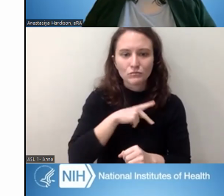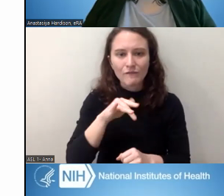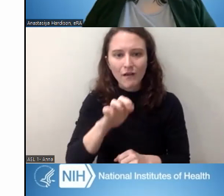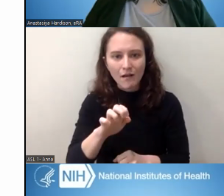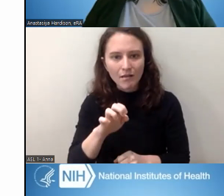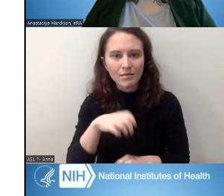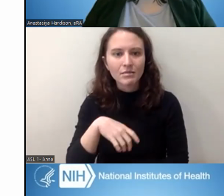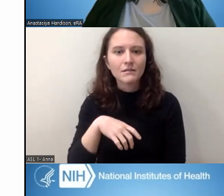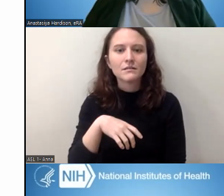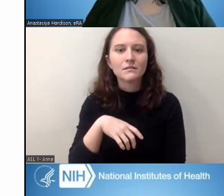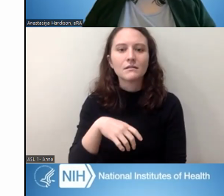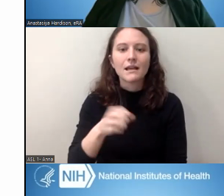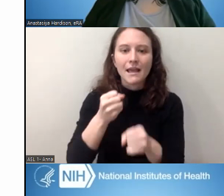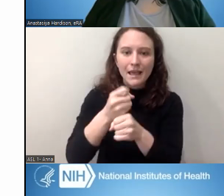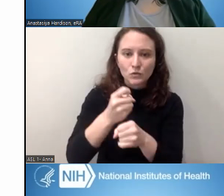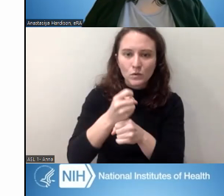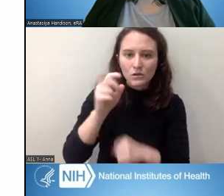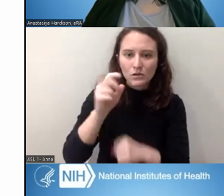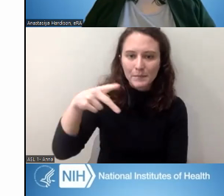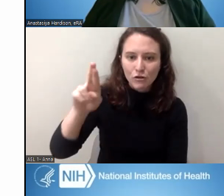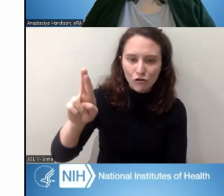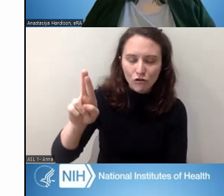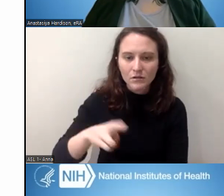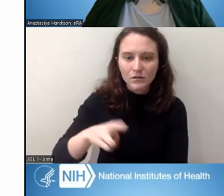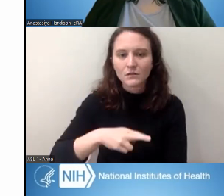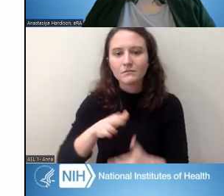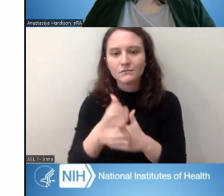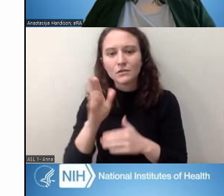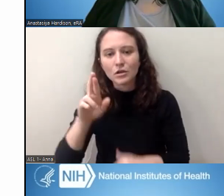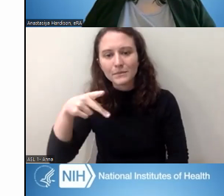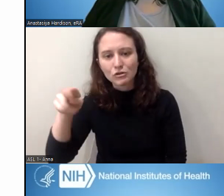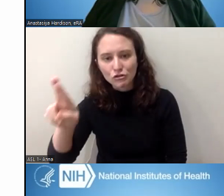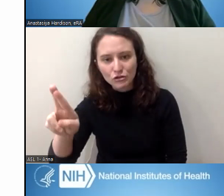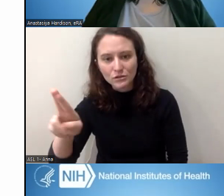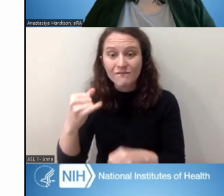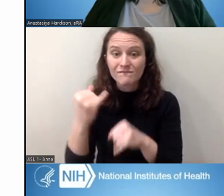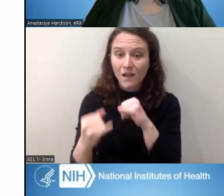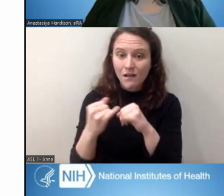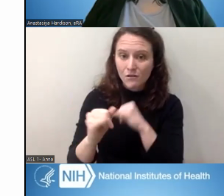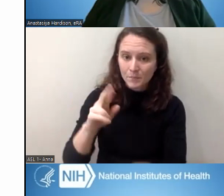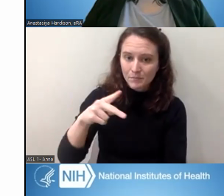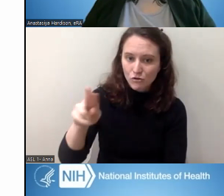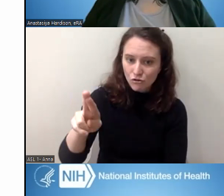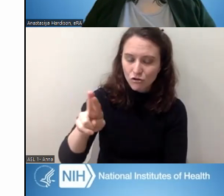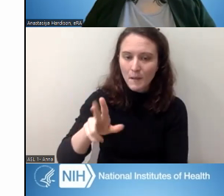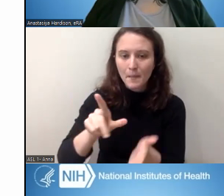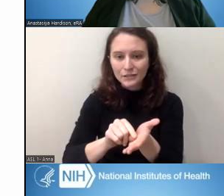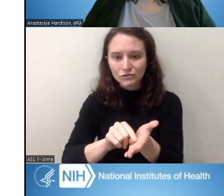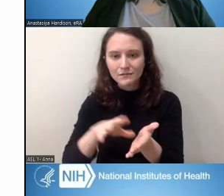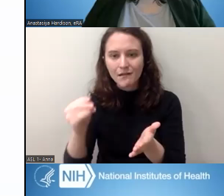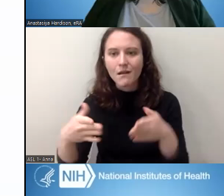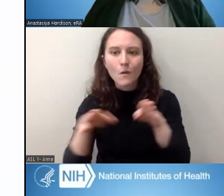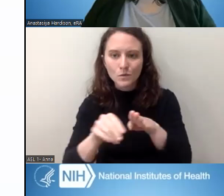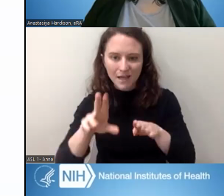annual RPPRs, the research progress performance reports, the interim and final RPPRs, our publications, and then our